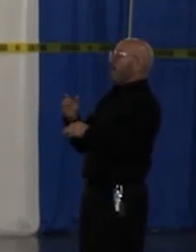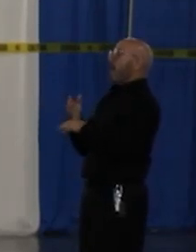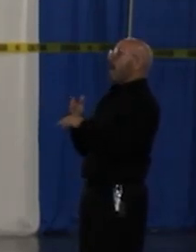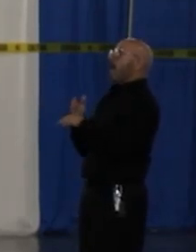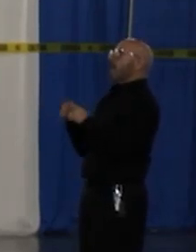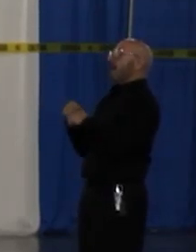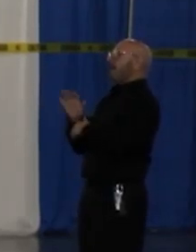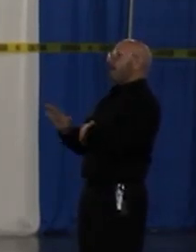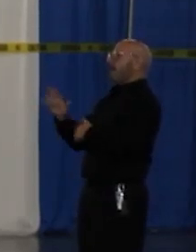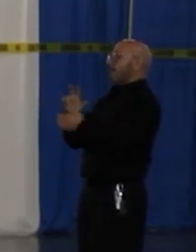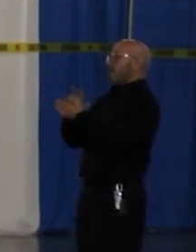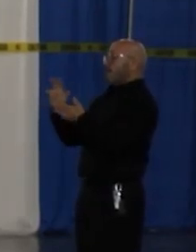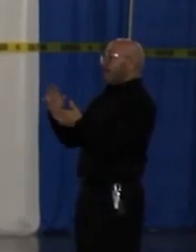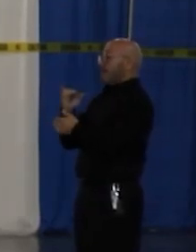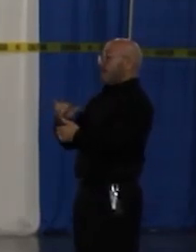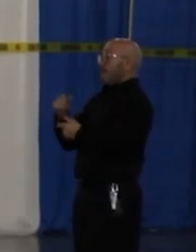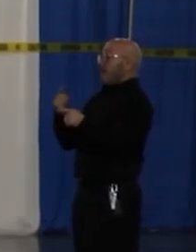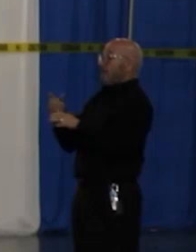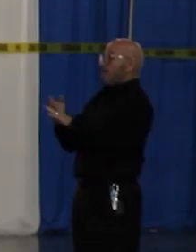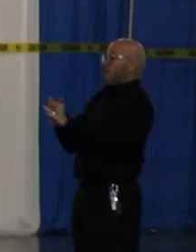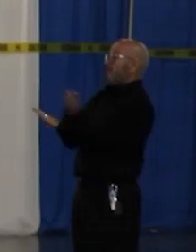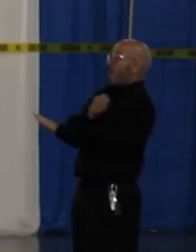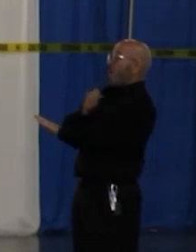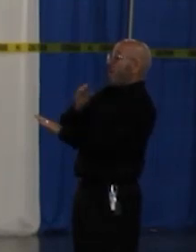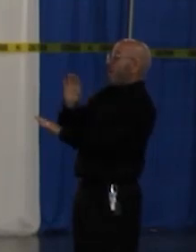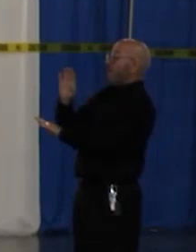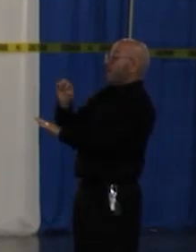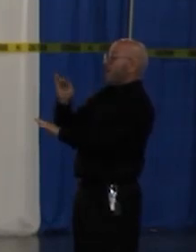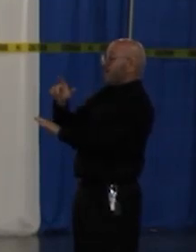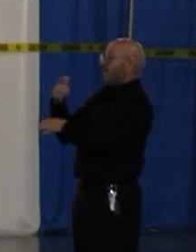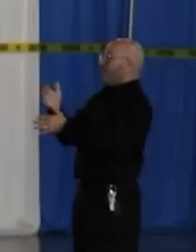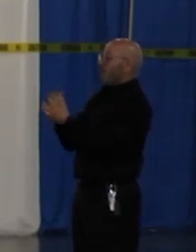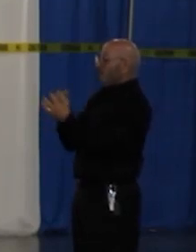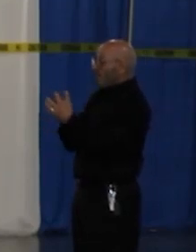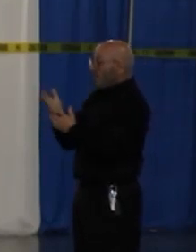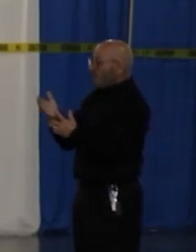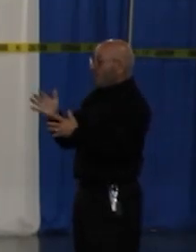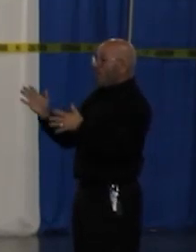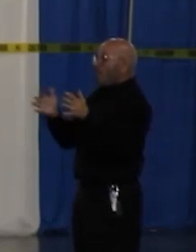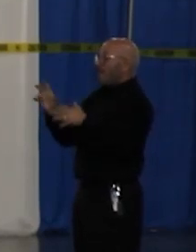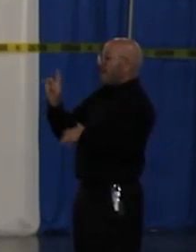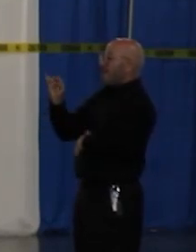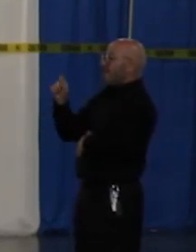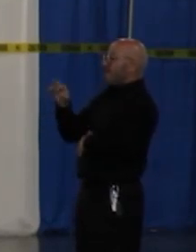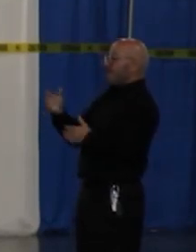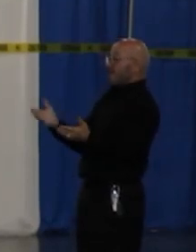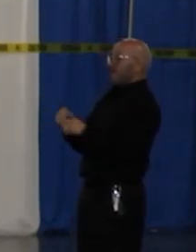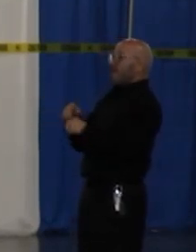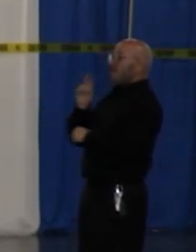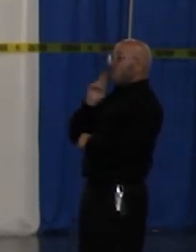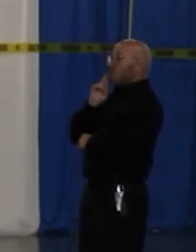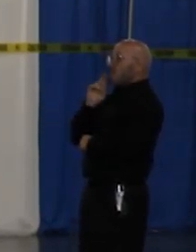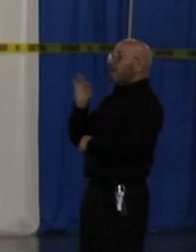minds of people even ahead of Beryl, that they had already gone through basically a disaster here, a wind disaster in the Houston metro area.